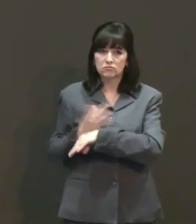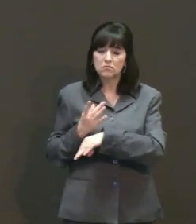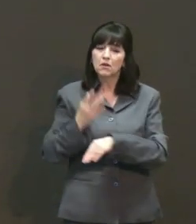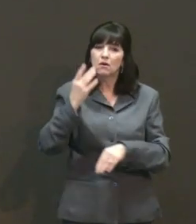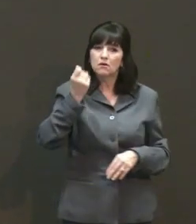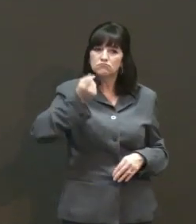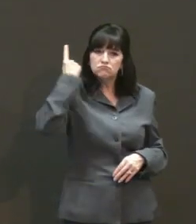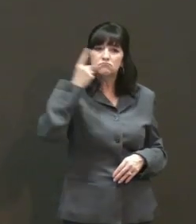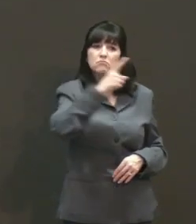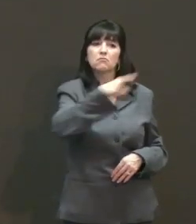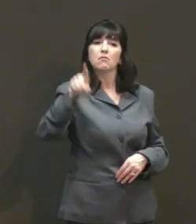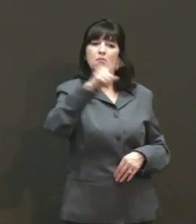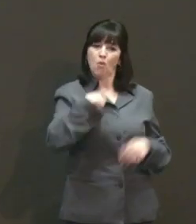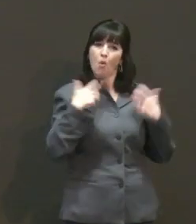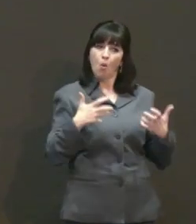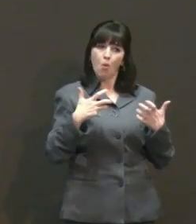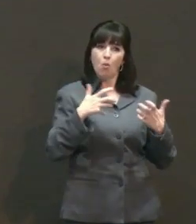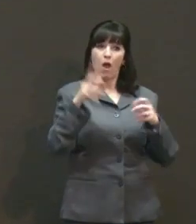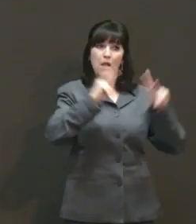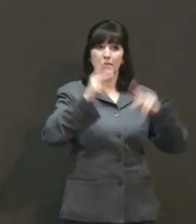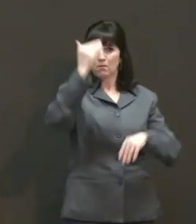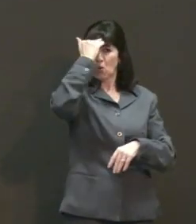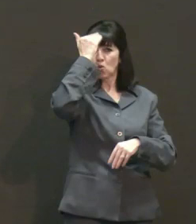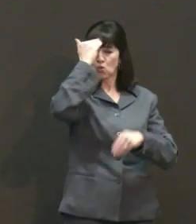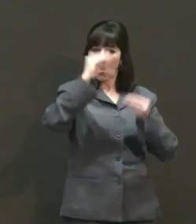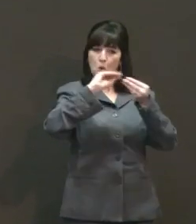the information out there.